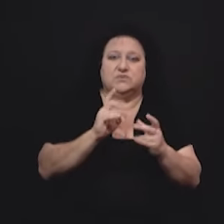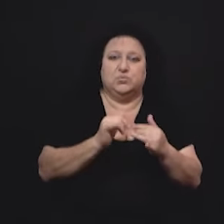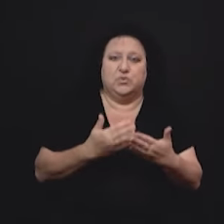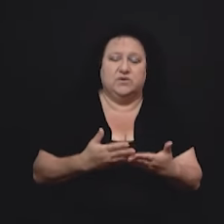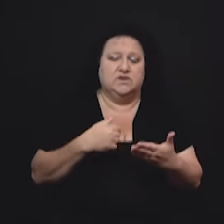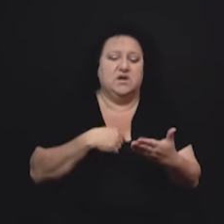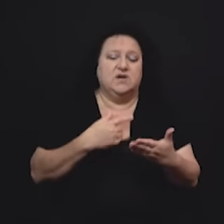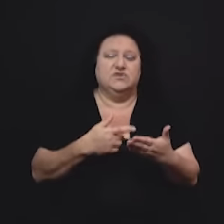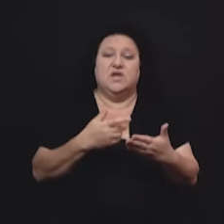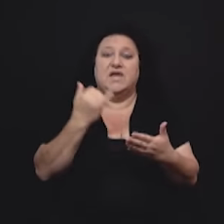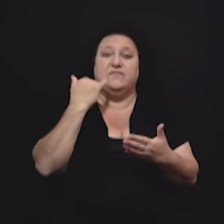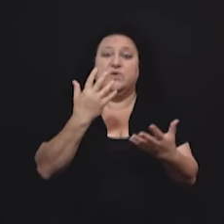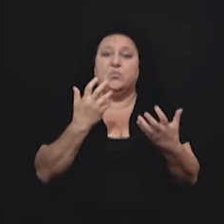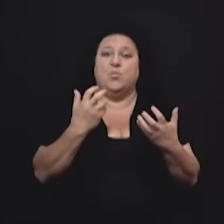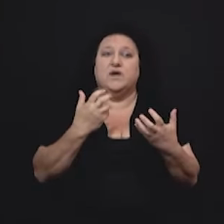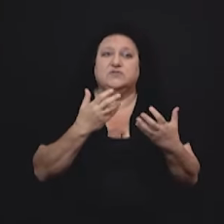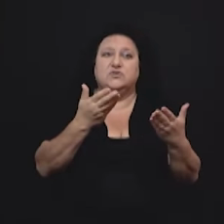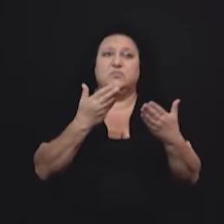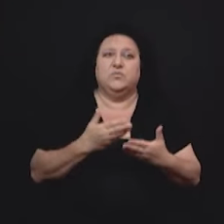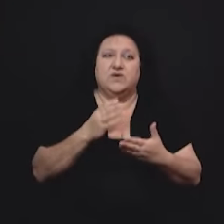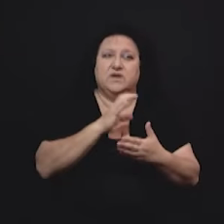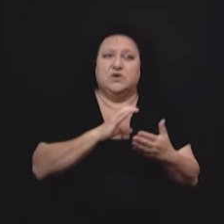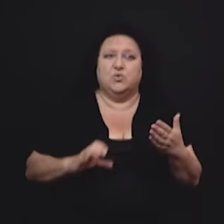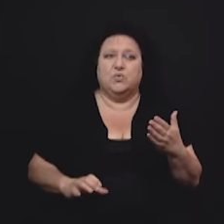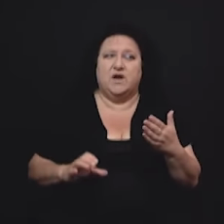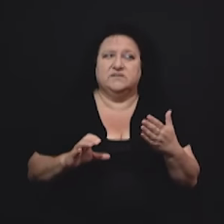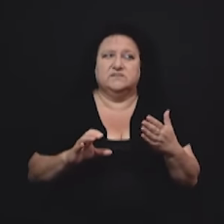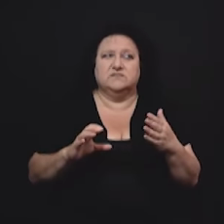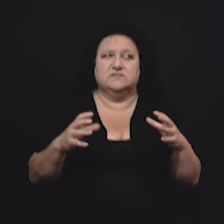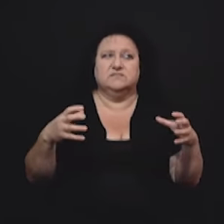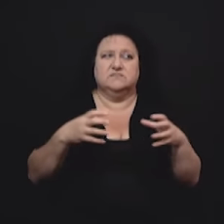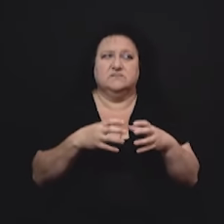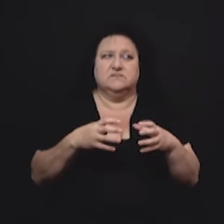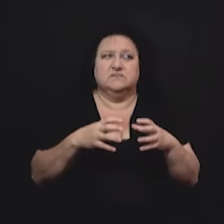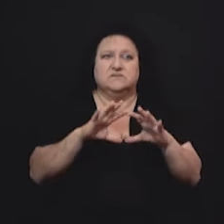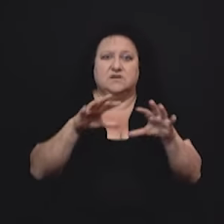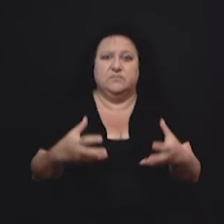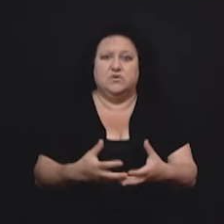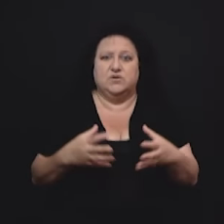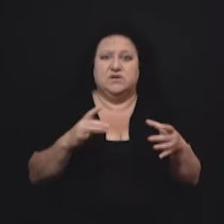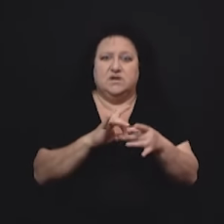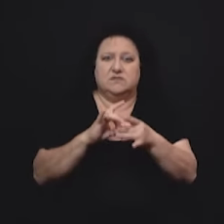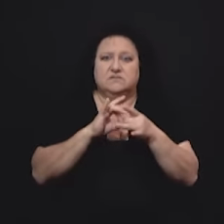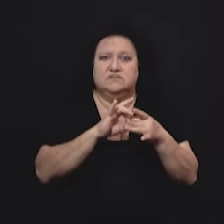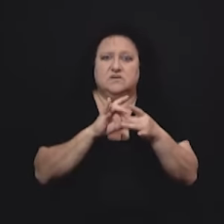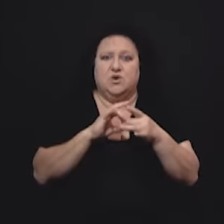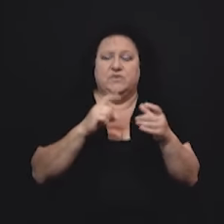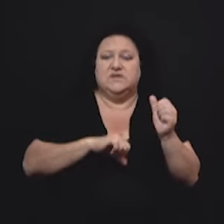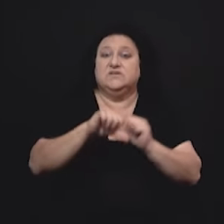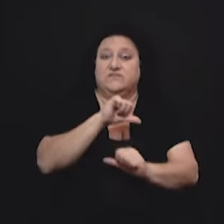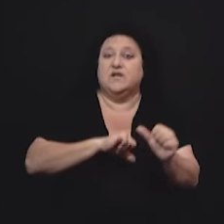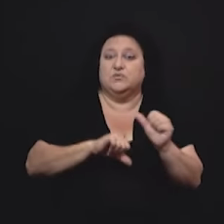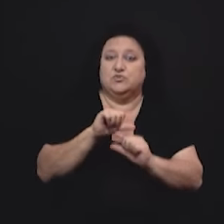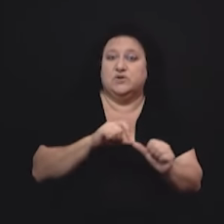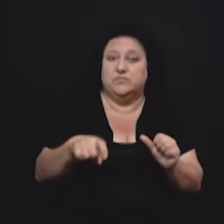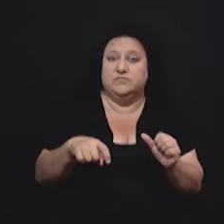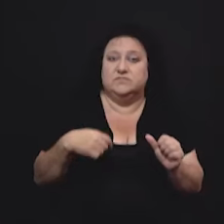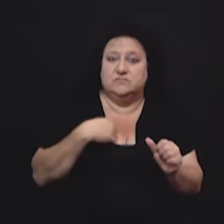community, we need to fellowship with each other. Yes. Now I know some of y'all will tell me, well, Pastor Jen, I'm an introvert. Well, Holy Spirit,